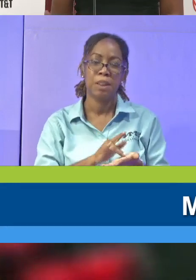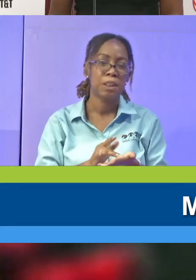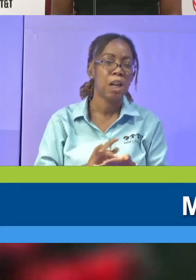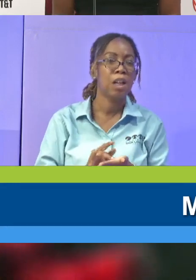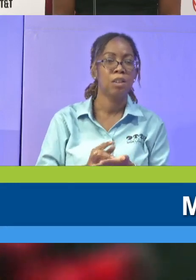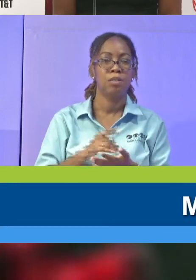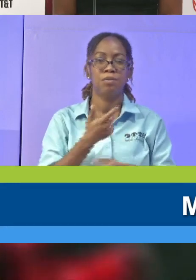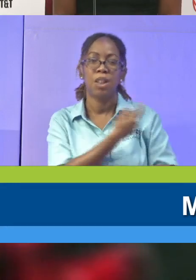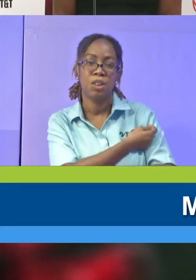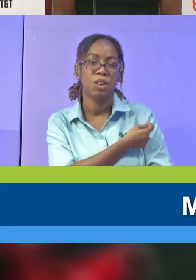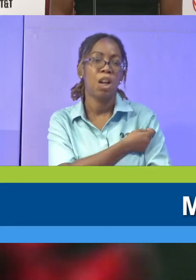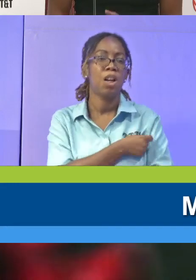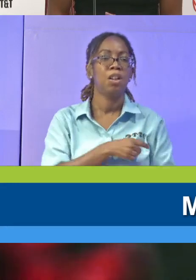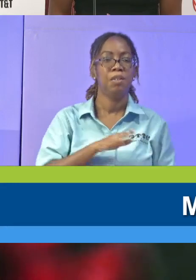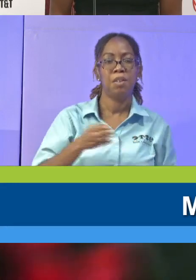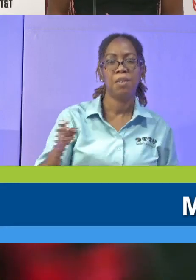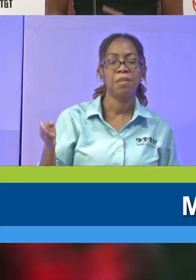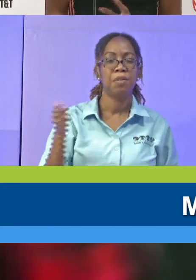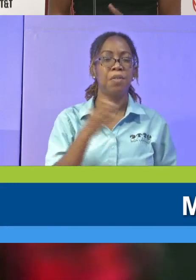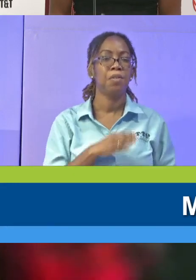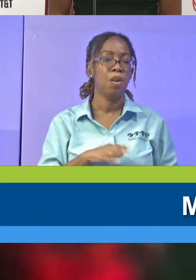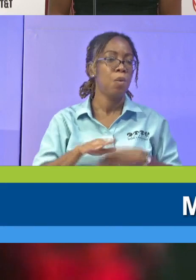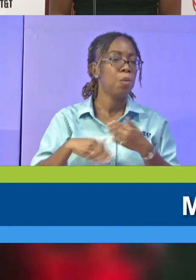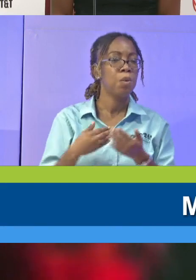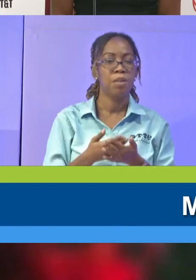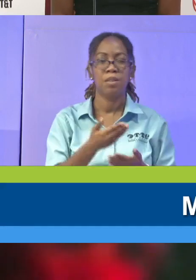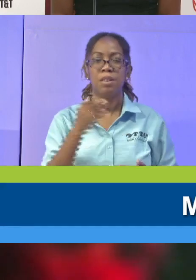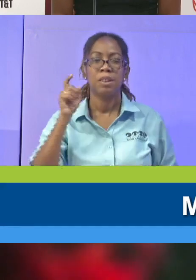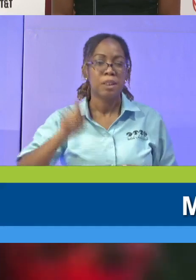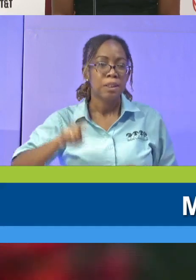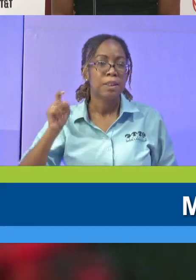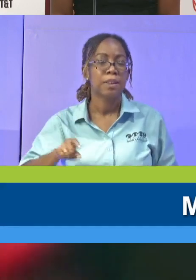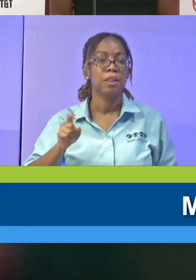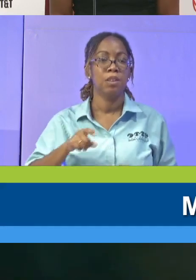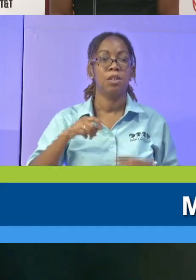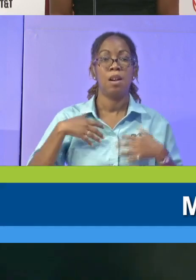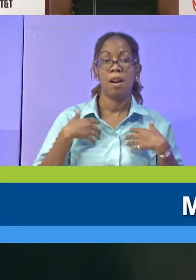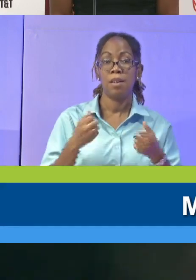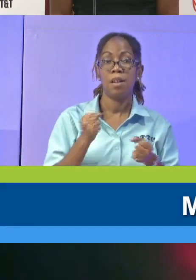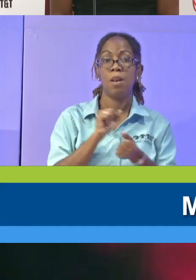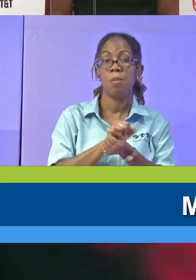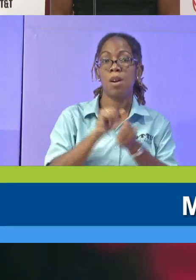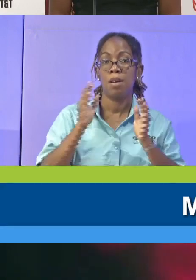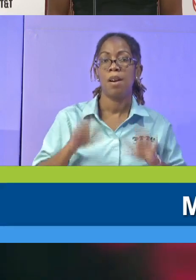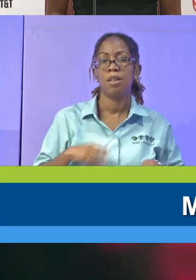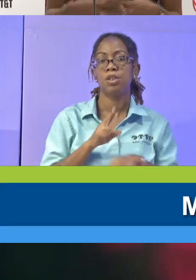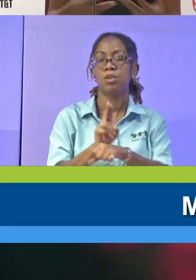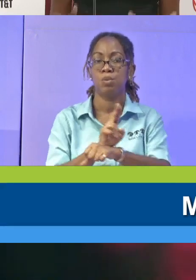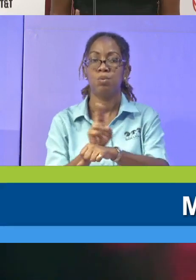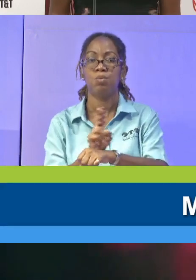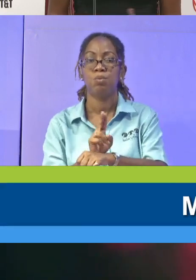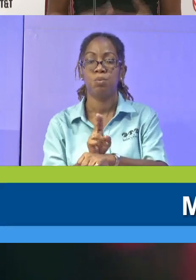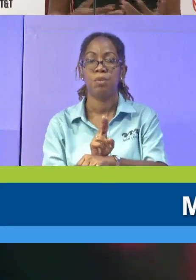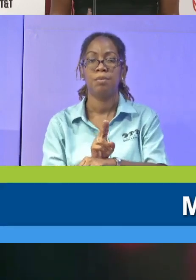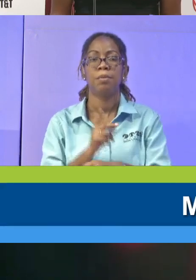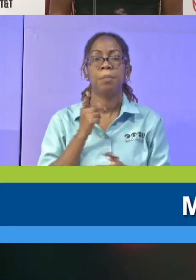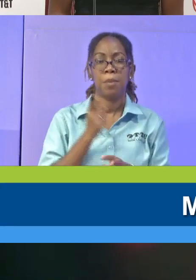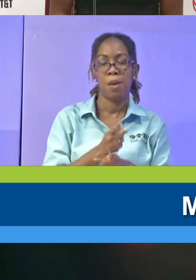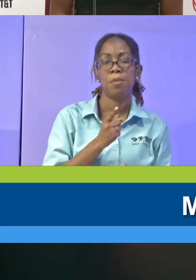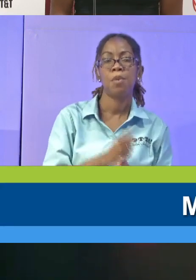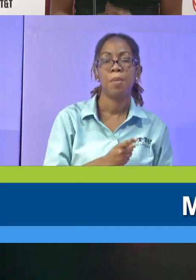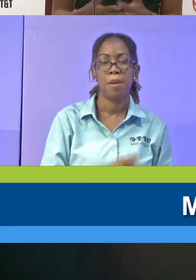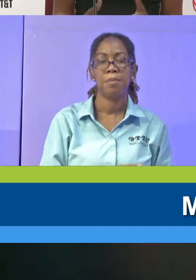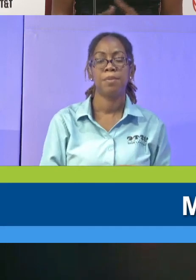and all the key information they need for health workers to use the products effectively. In addition, we do